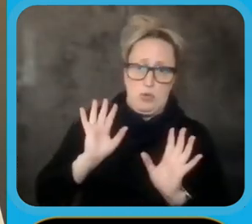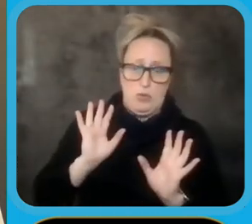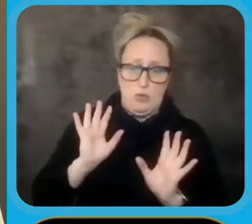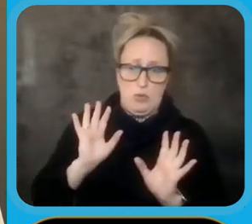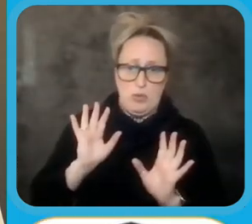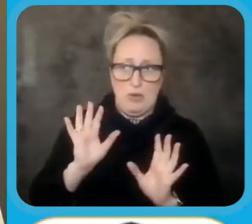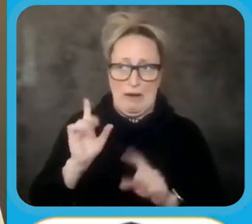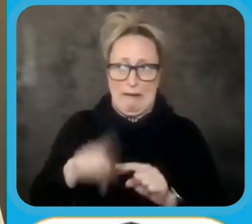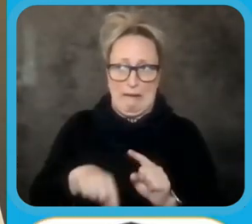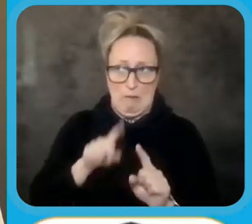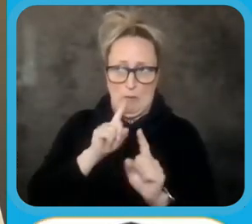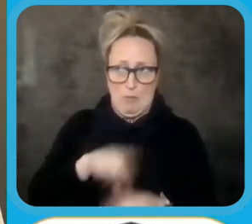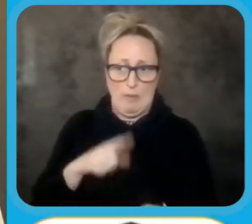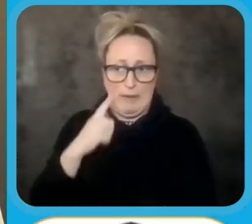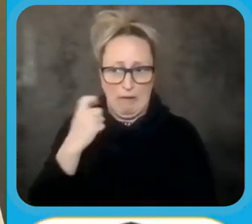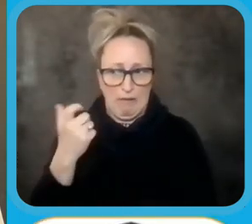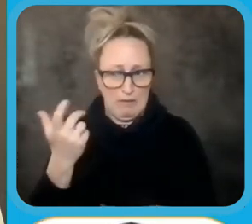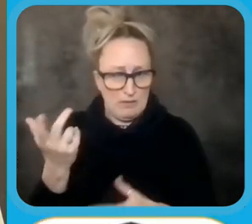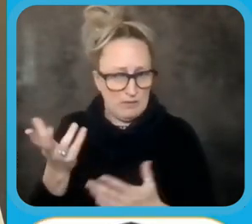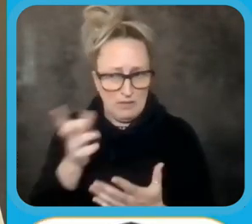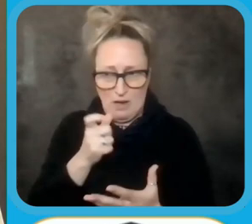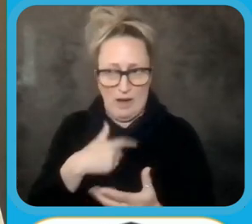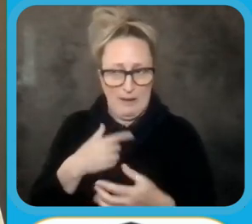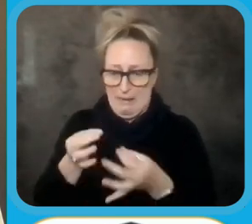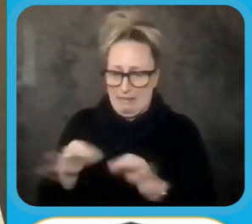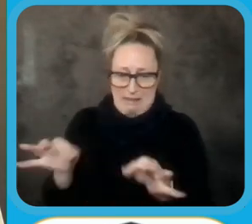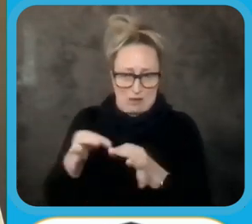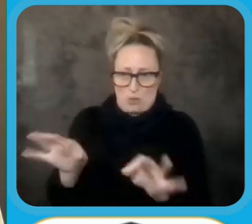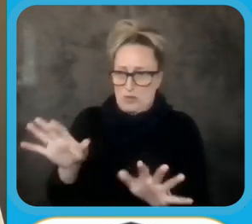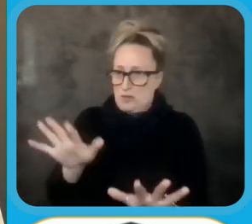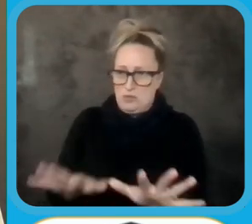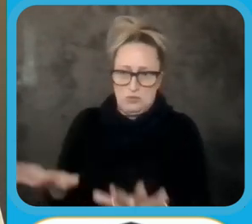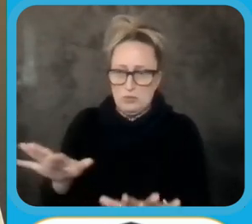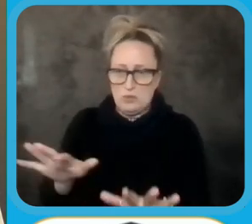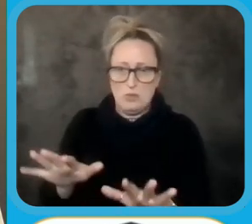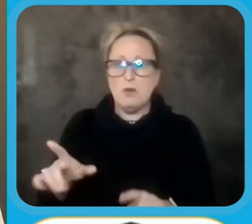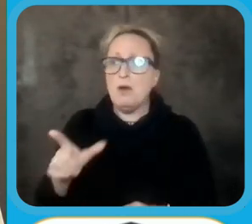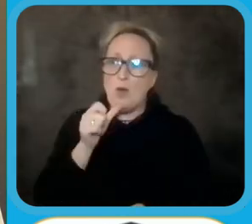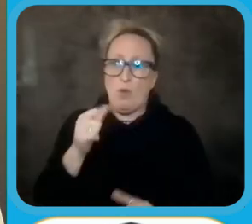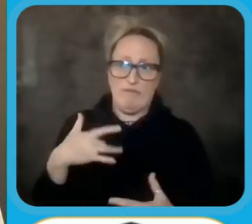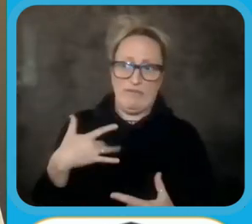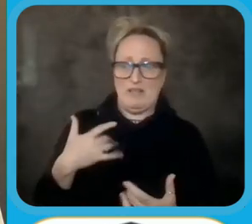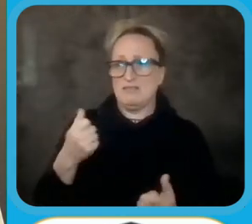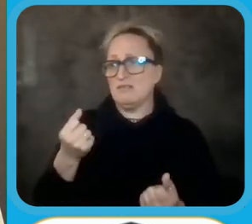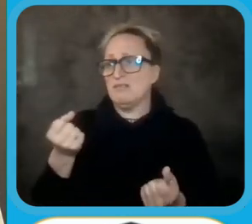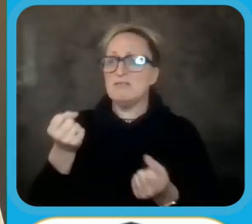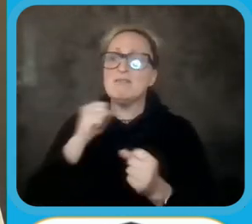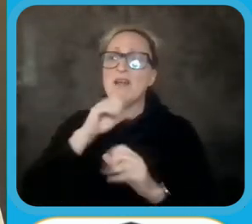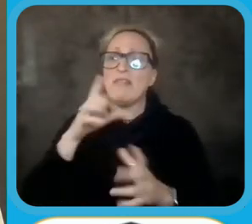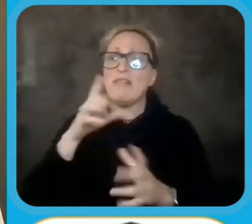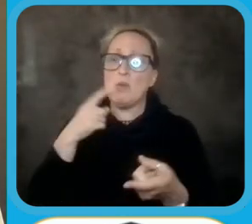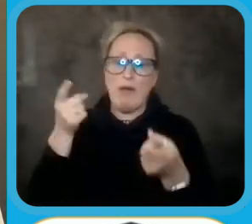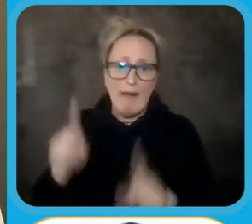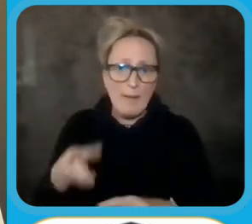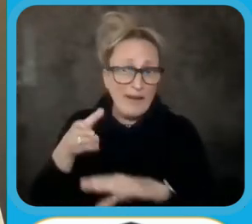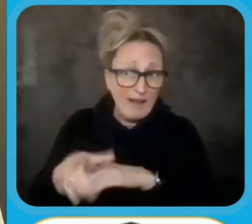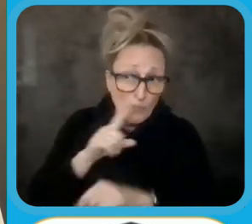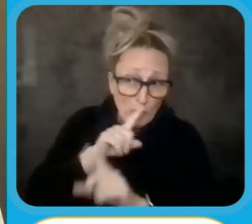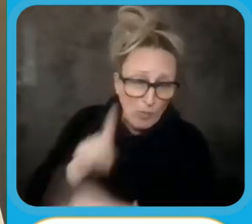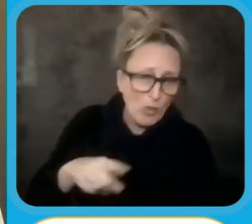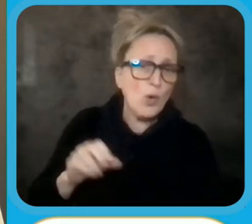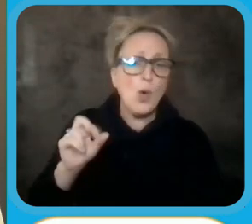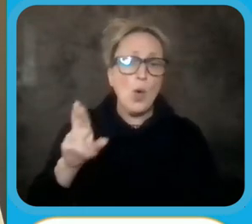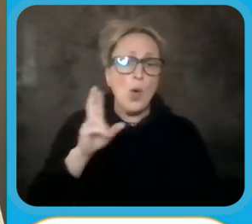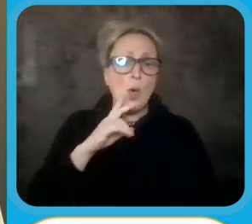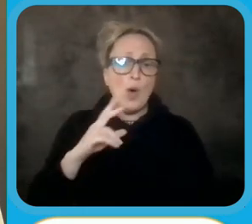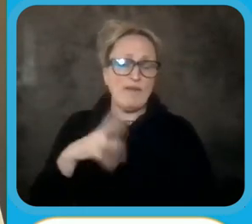unable to report because it's not in my language, I don't feel like anything will be done, or I've had to take